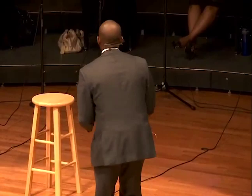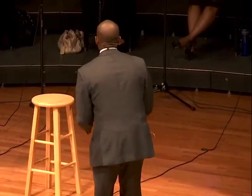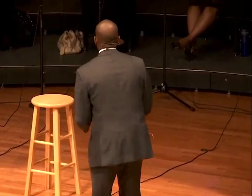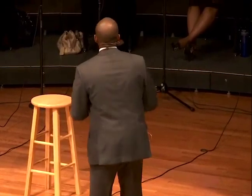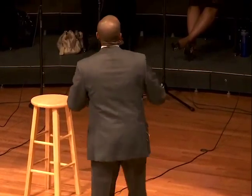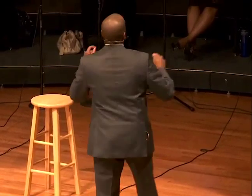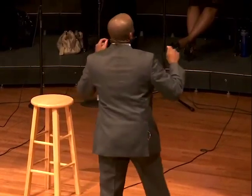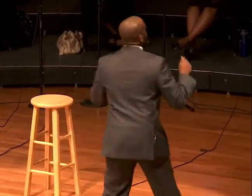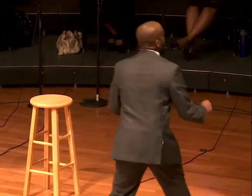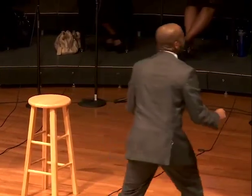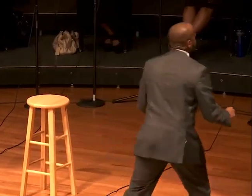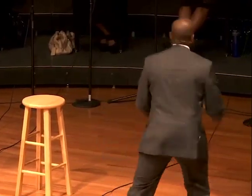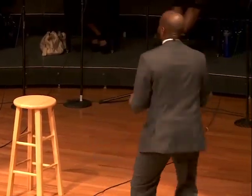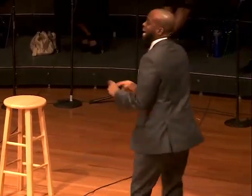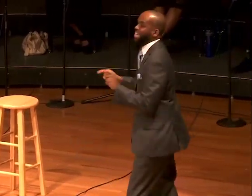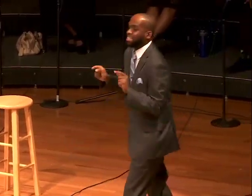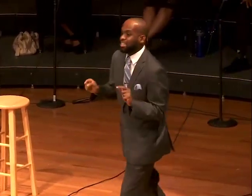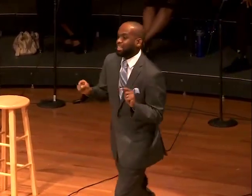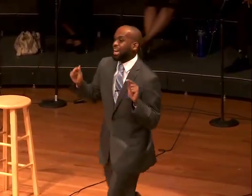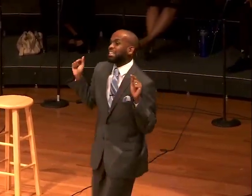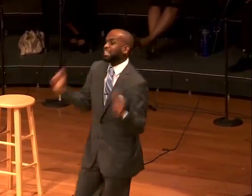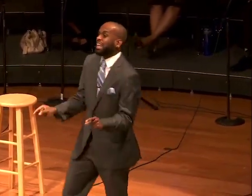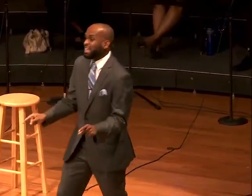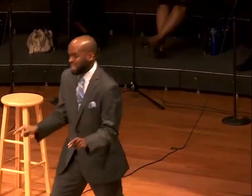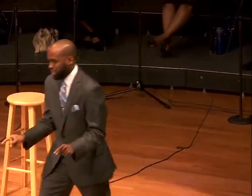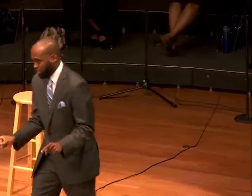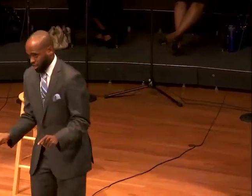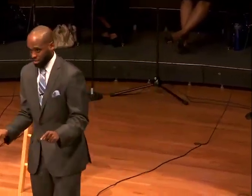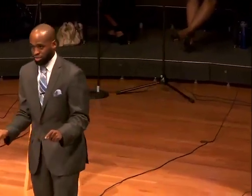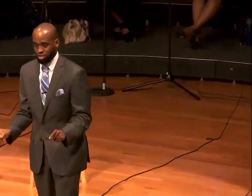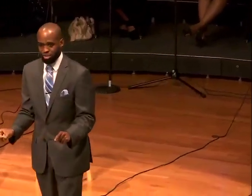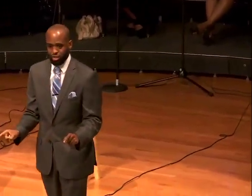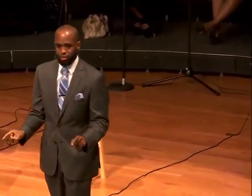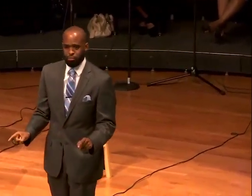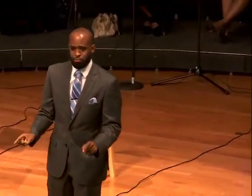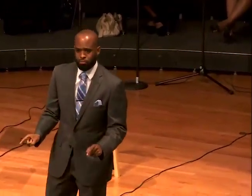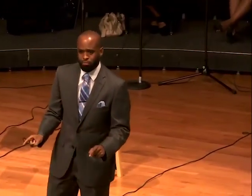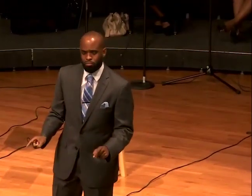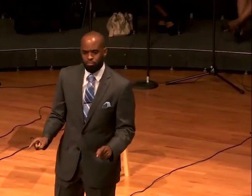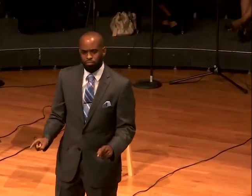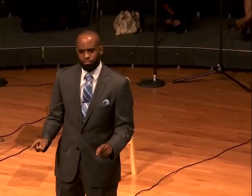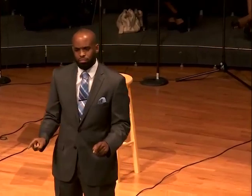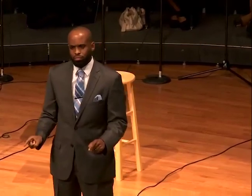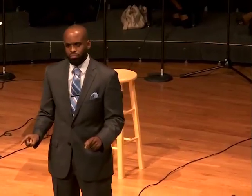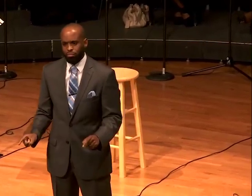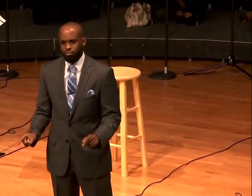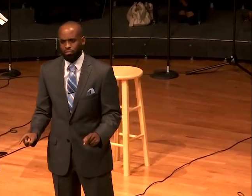an individual who's damaged and still attending church.